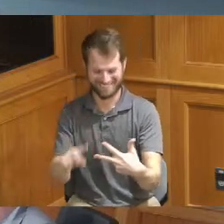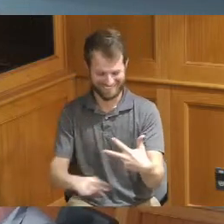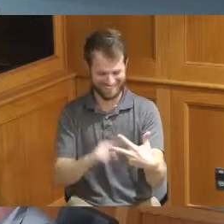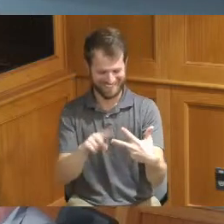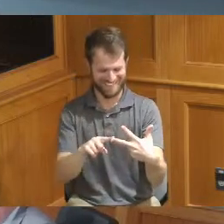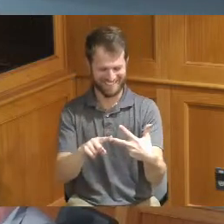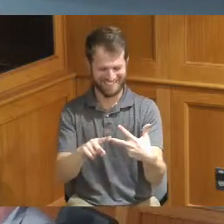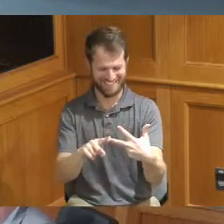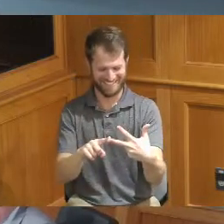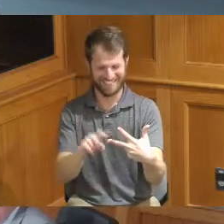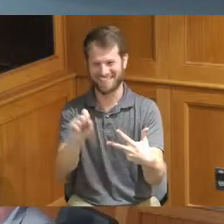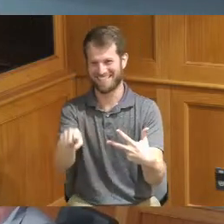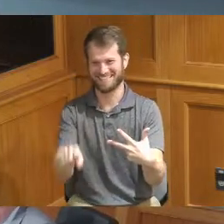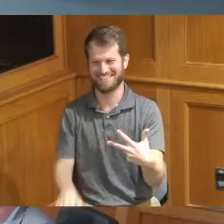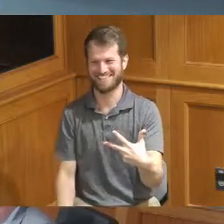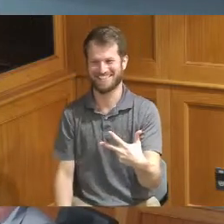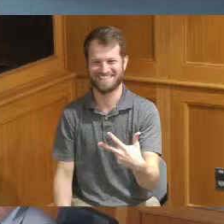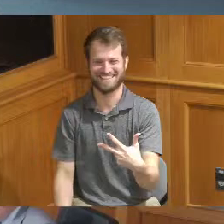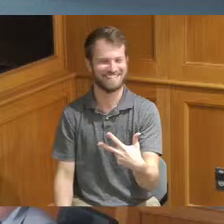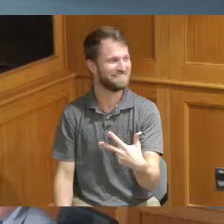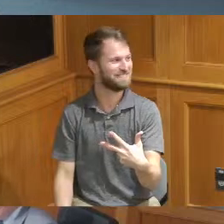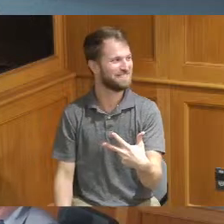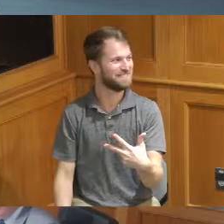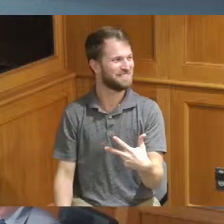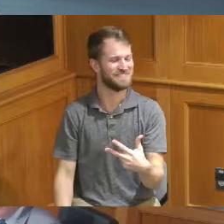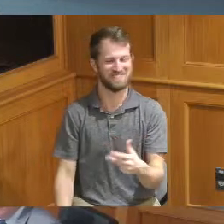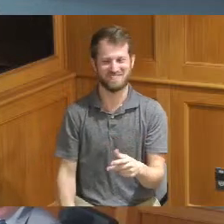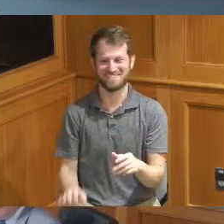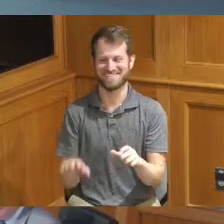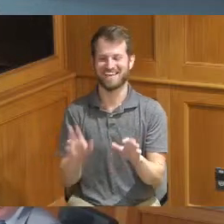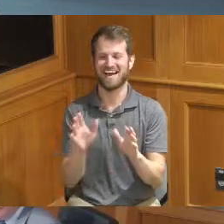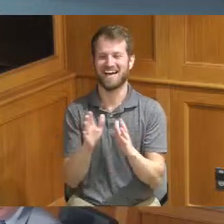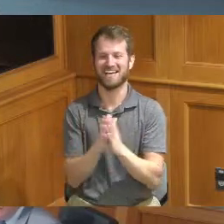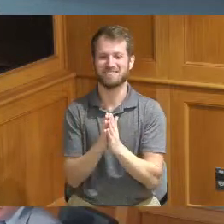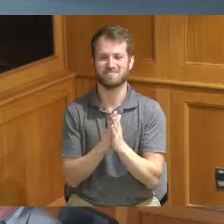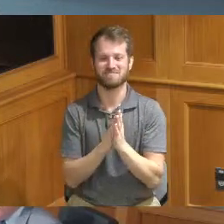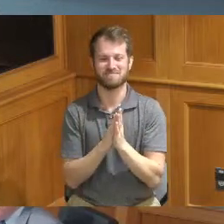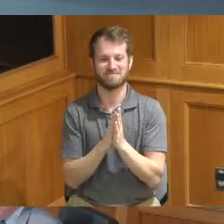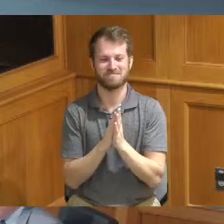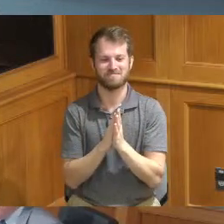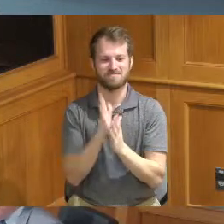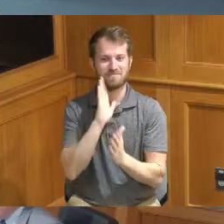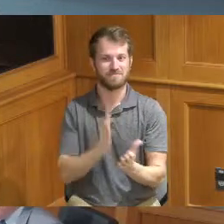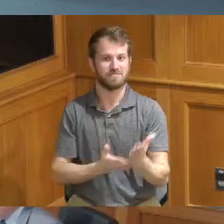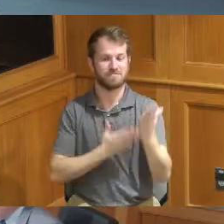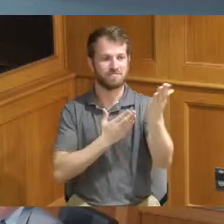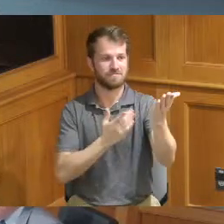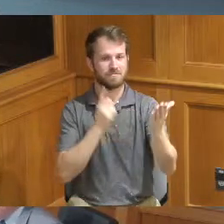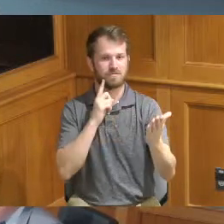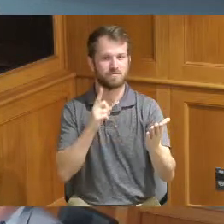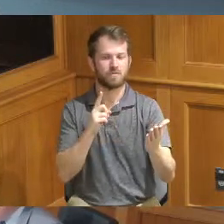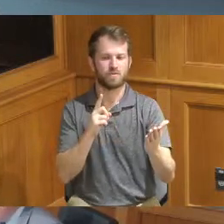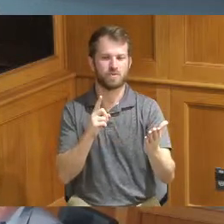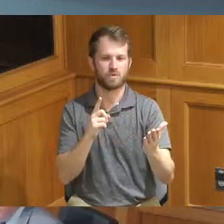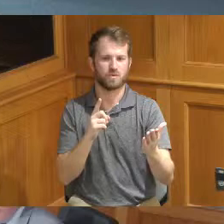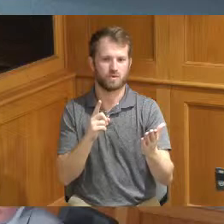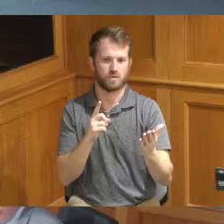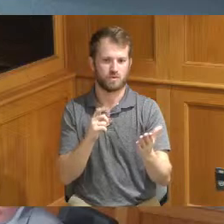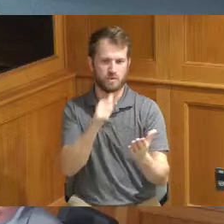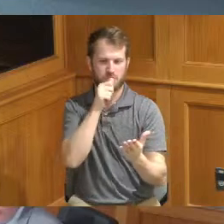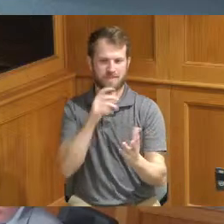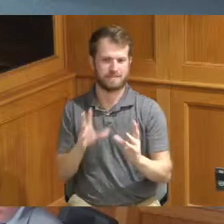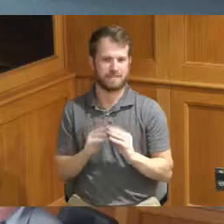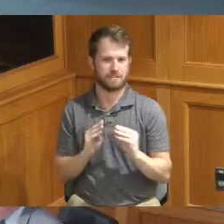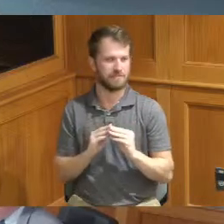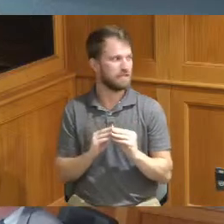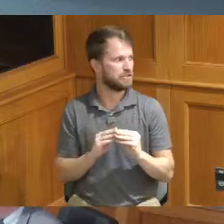Commissioner Summer Dumas? Yes. Okay, I'm going to make a motion for us to go into executive session in the